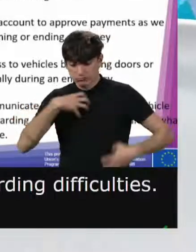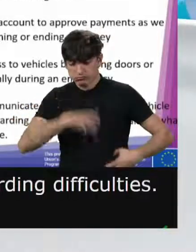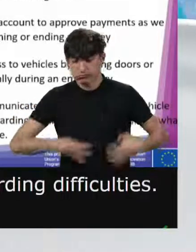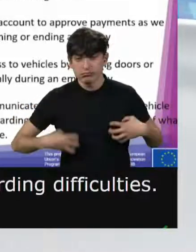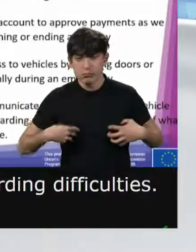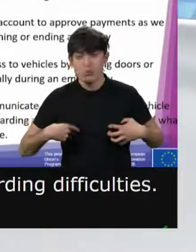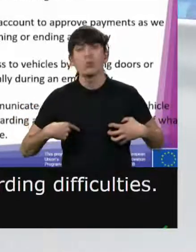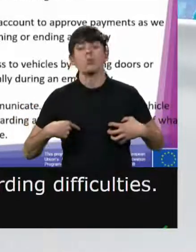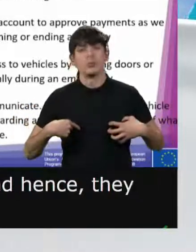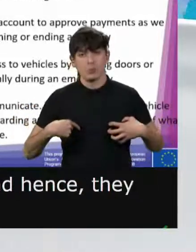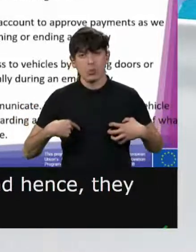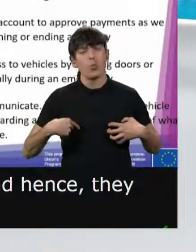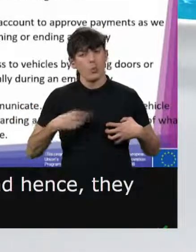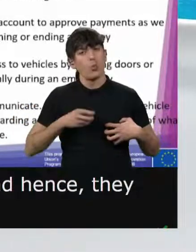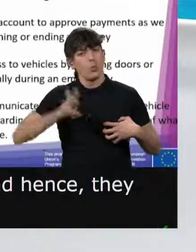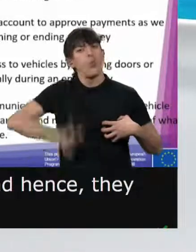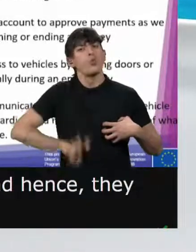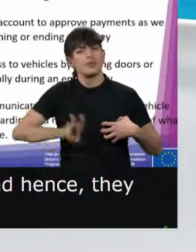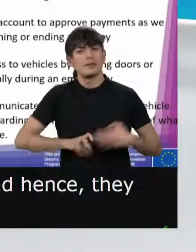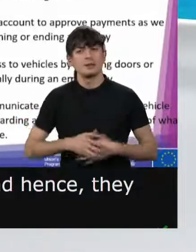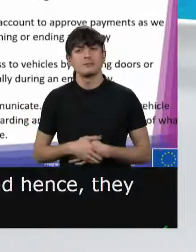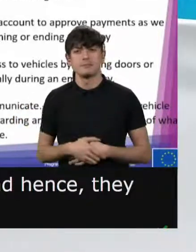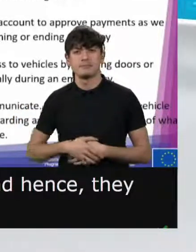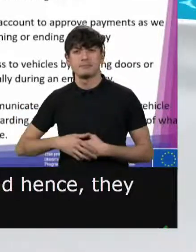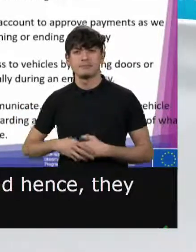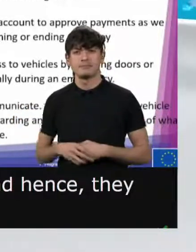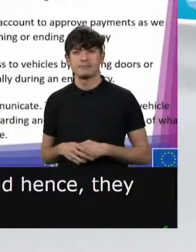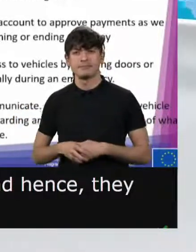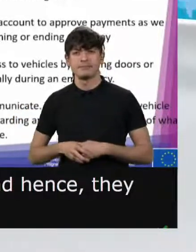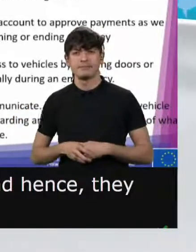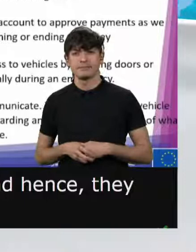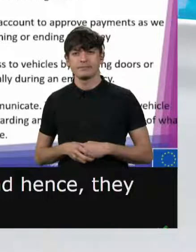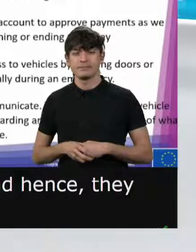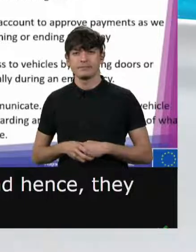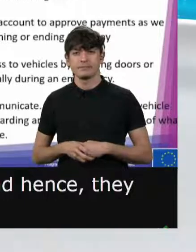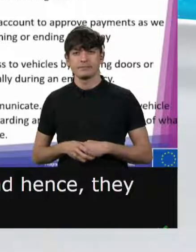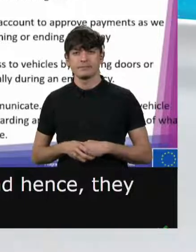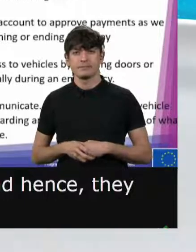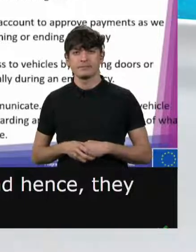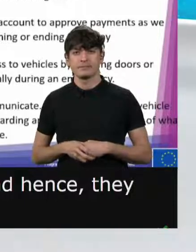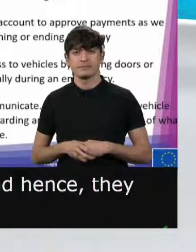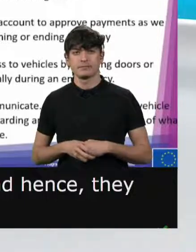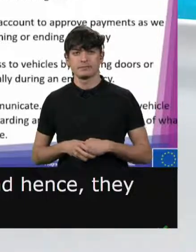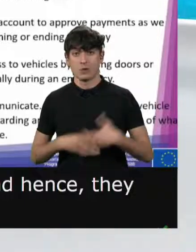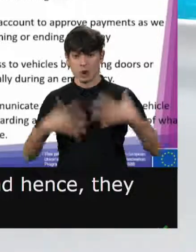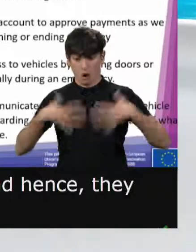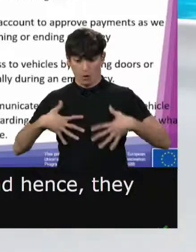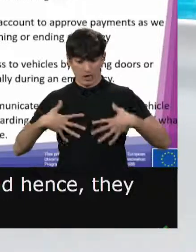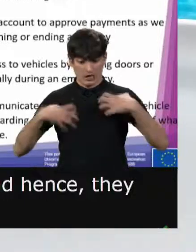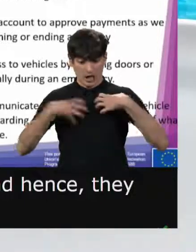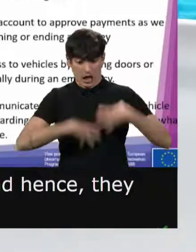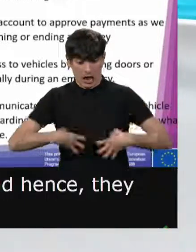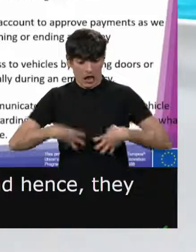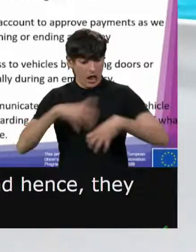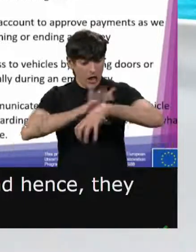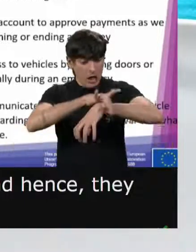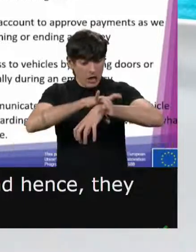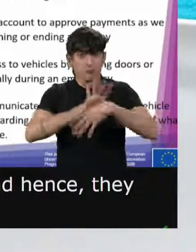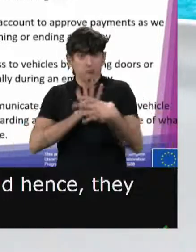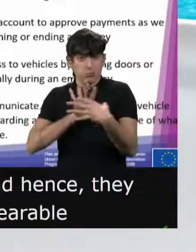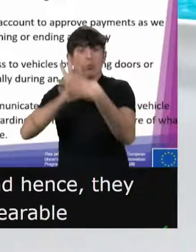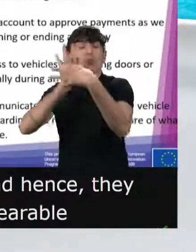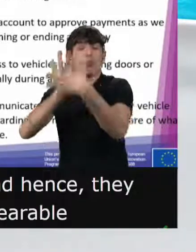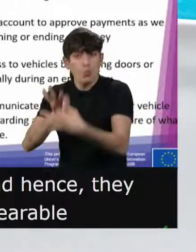time. A wearable would be linked to an account to improve the payments as we pass a gate